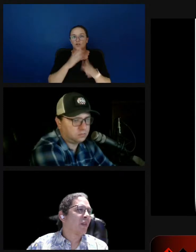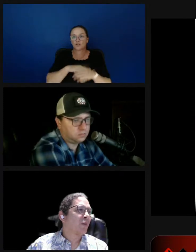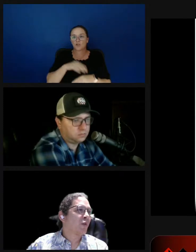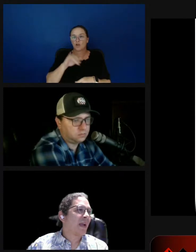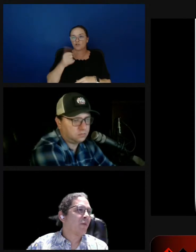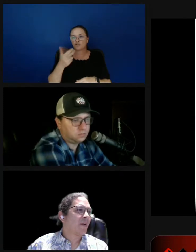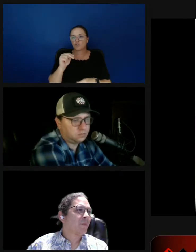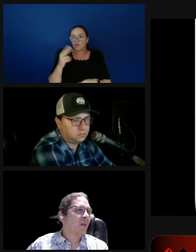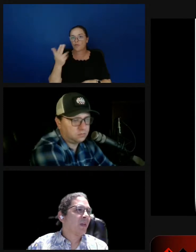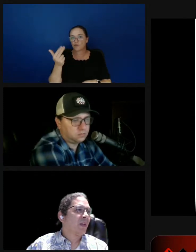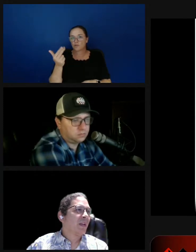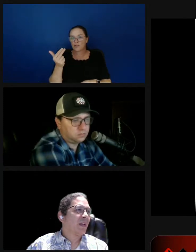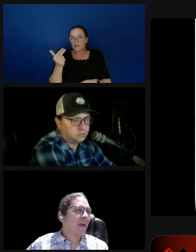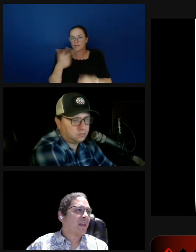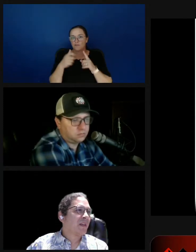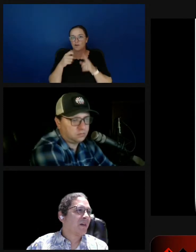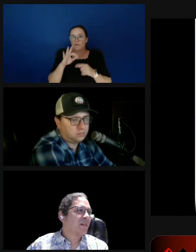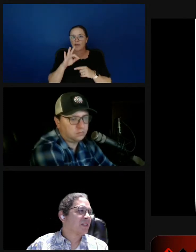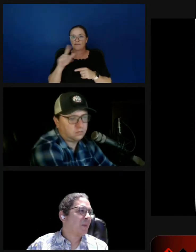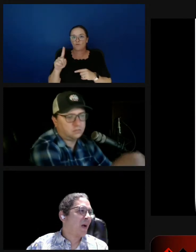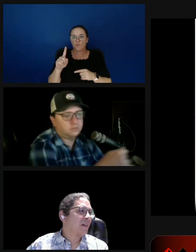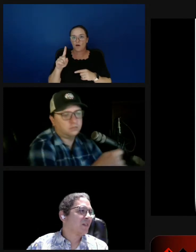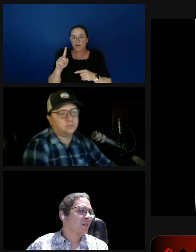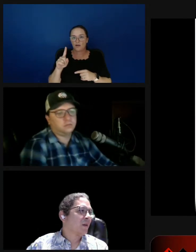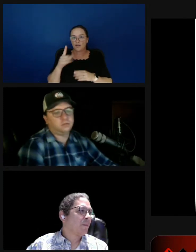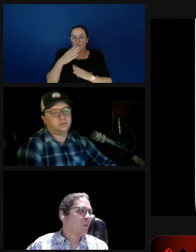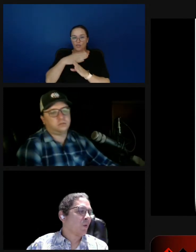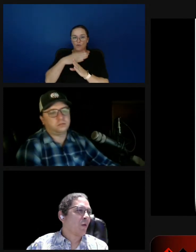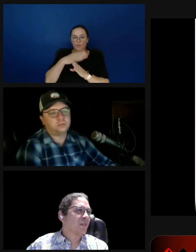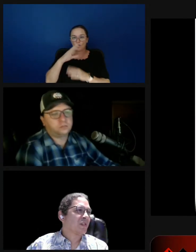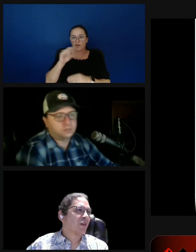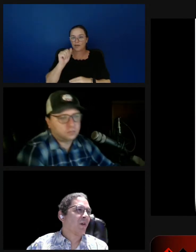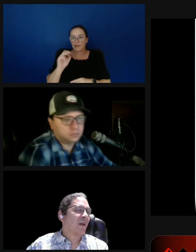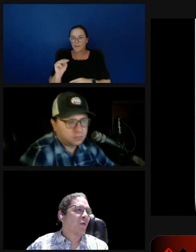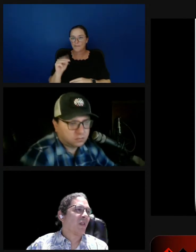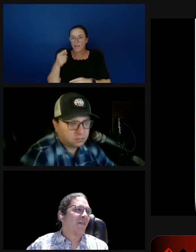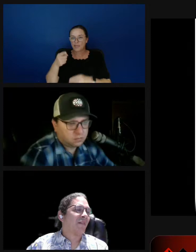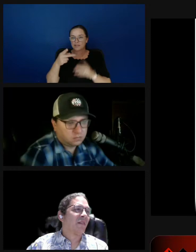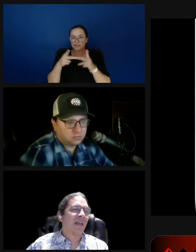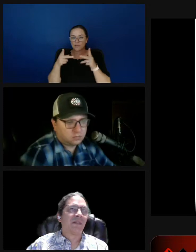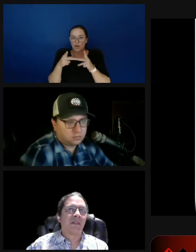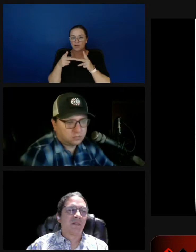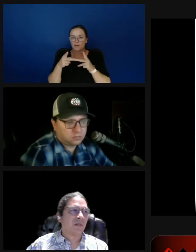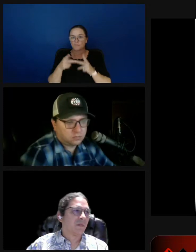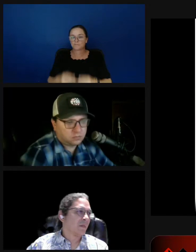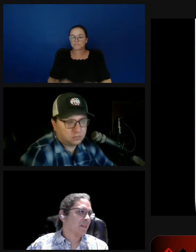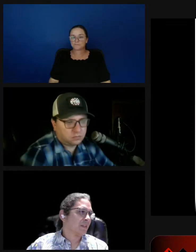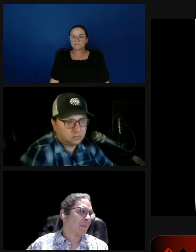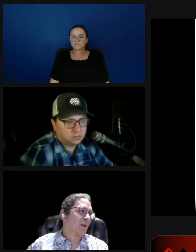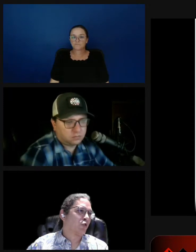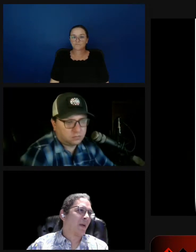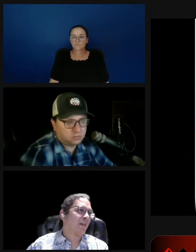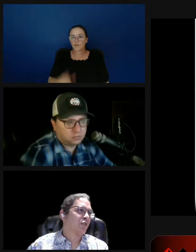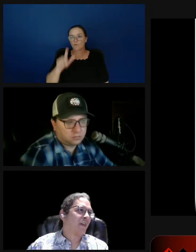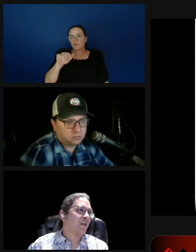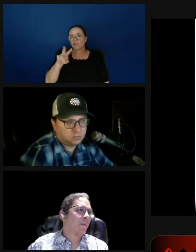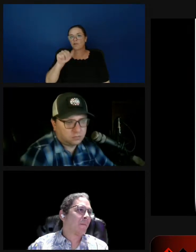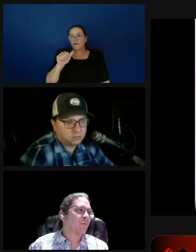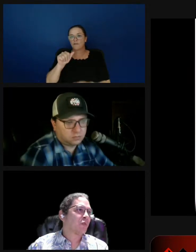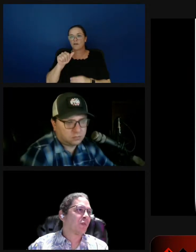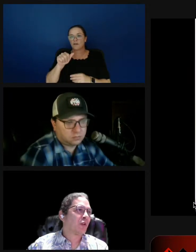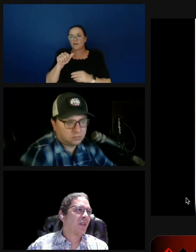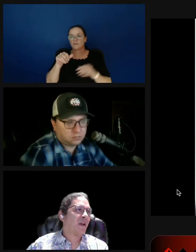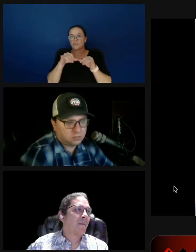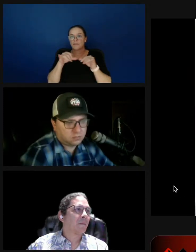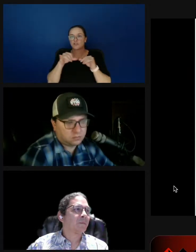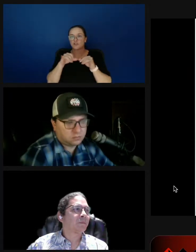the F1 thermal camera. And right in here is a spot where this is occurring, where lava is being measured by a rangefinder.